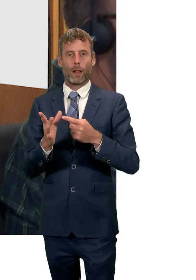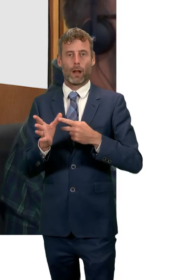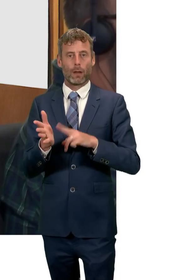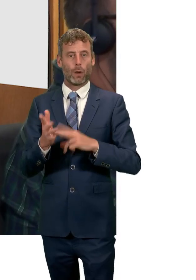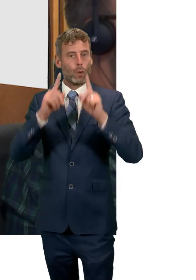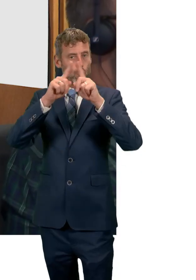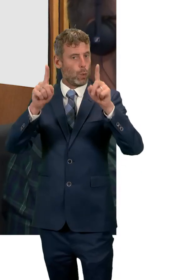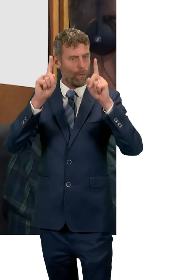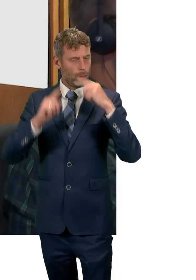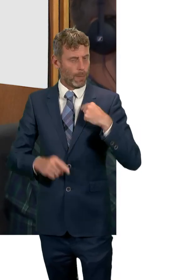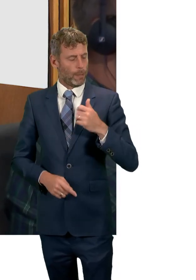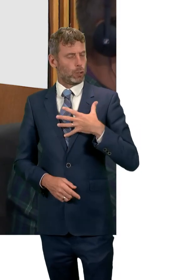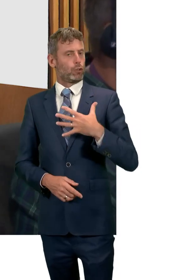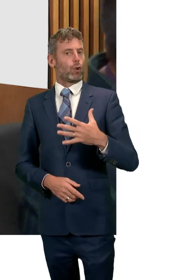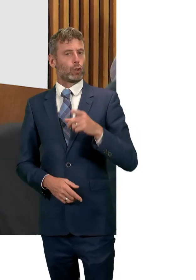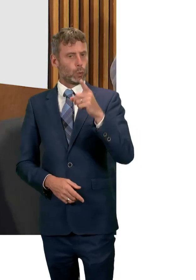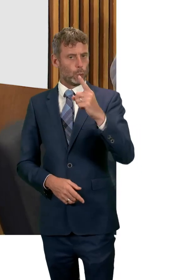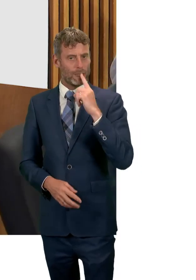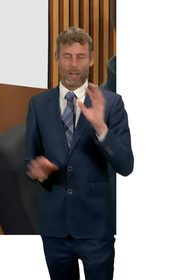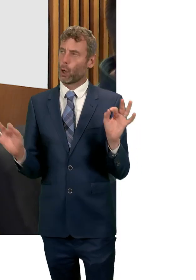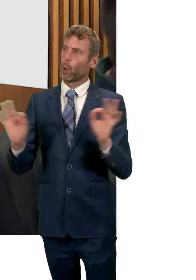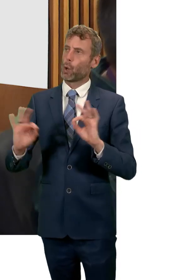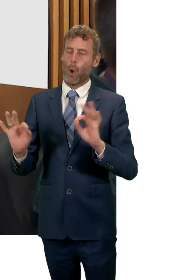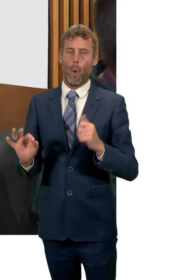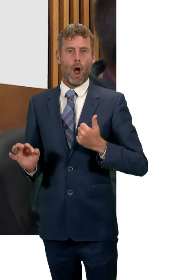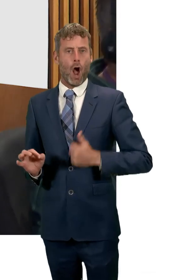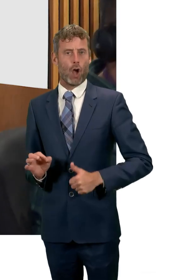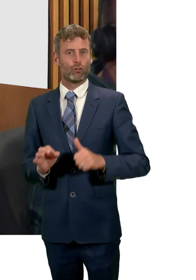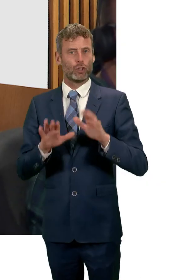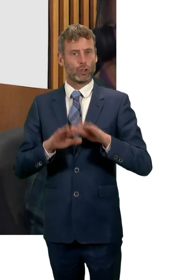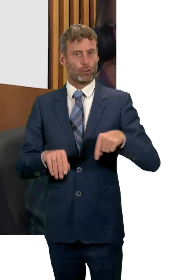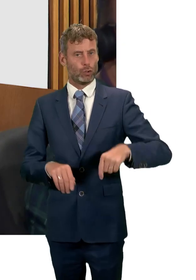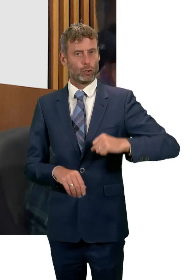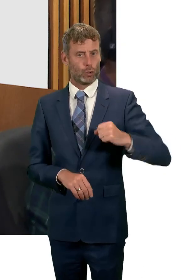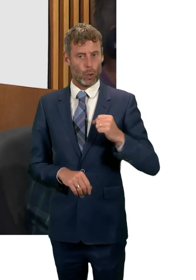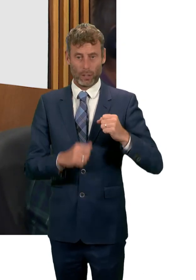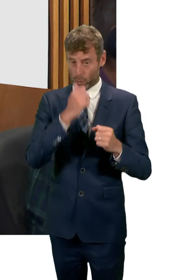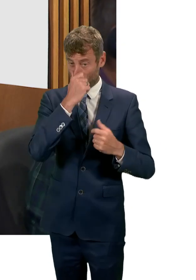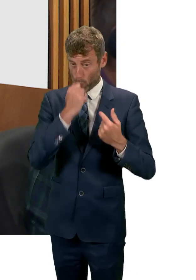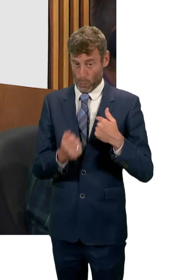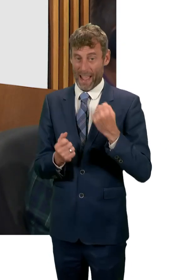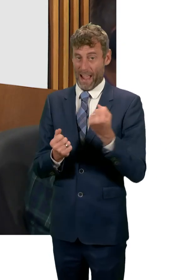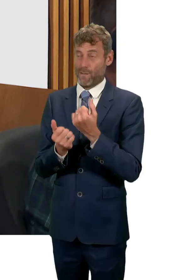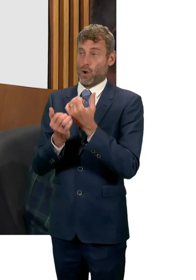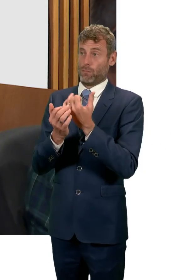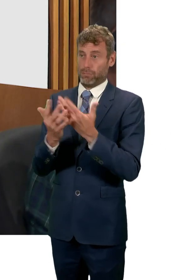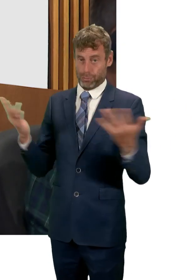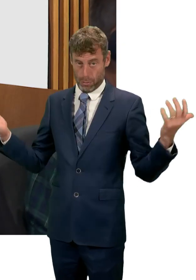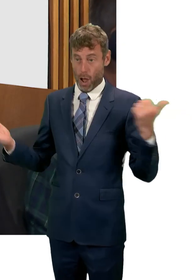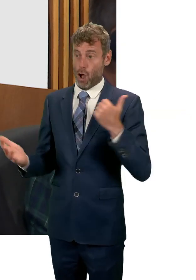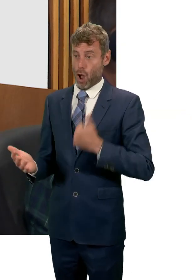was no hungry children in Scotland. We have admissions with hungry children, we have admissions with hungry adults, and it's only